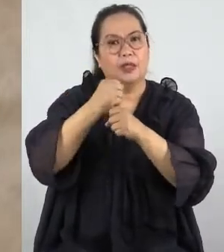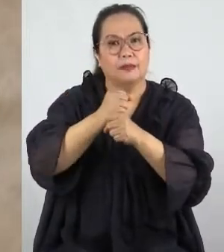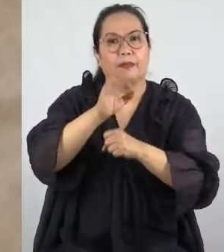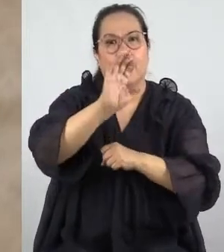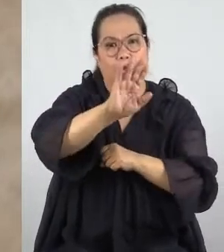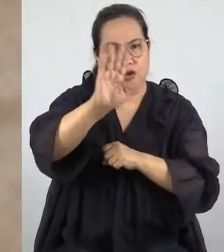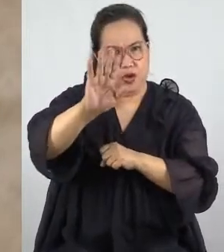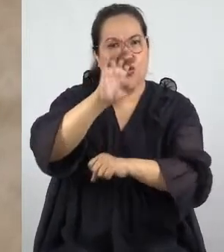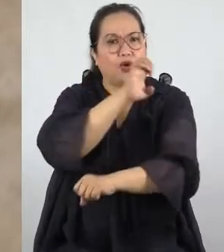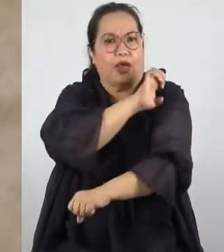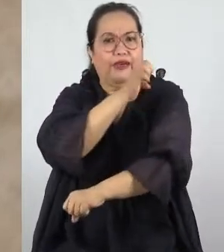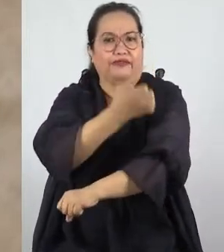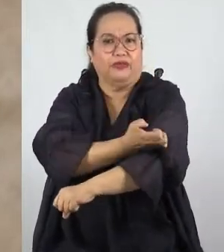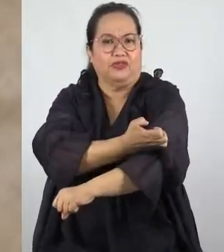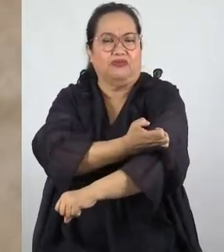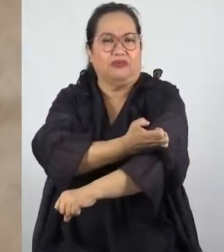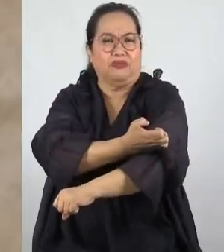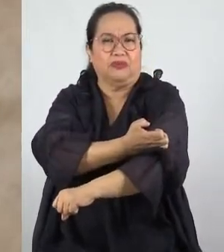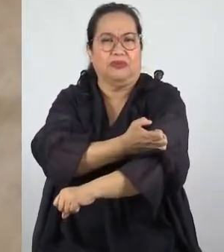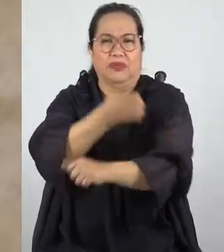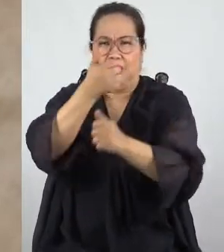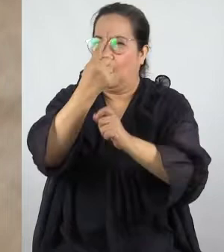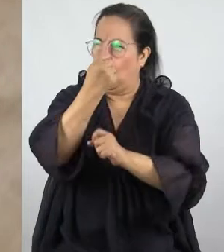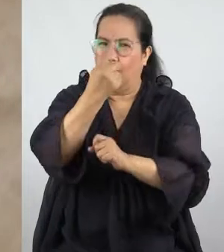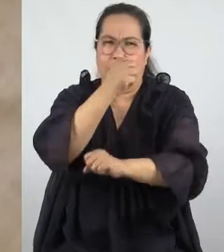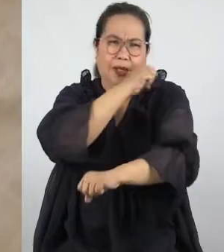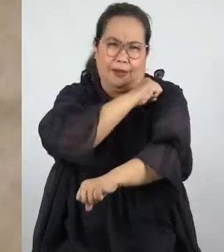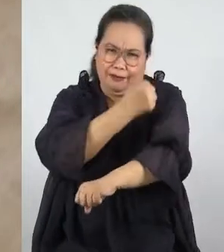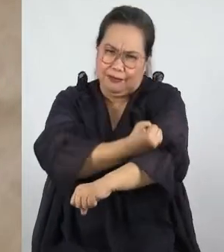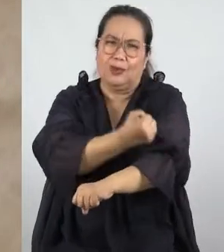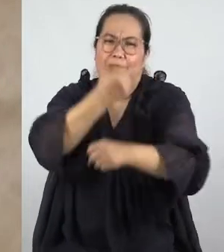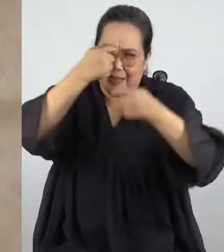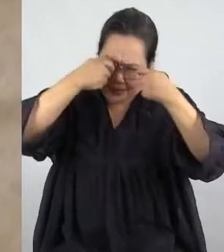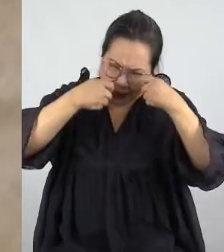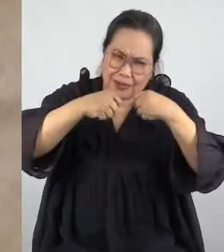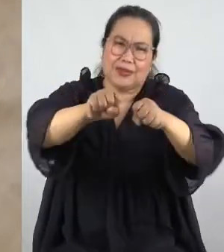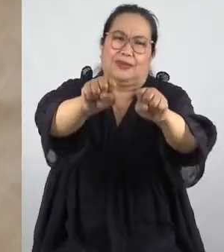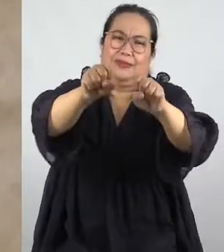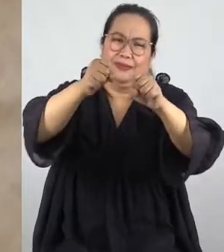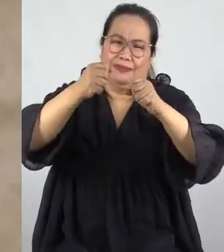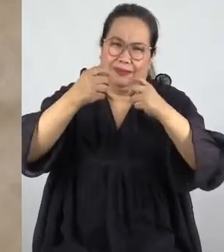every effort. No, make every effort. Kailangan